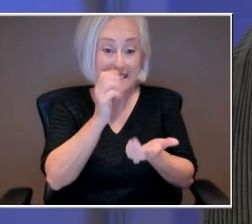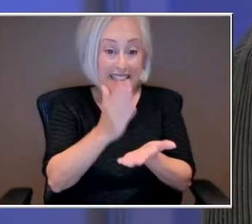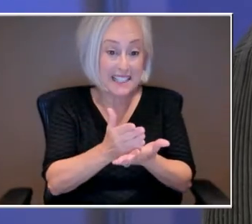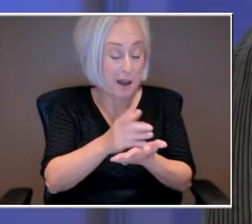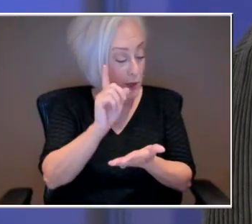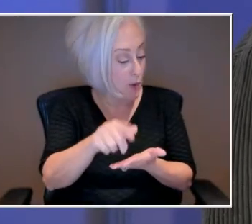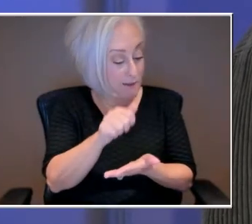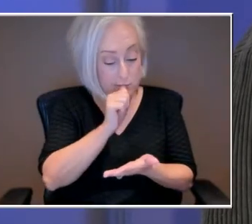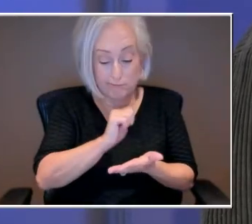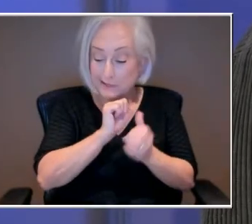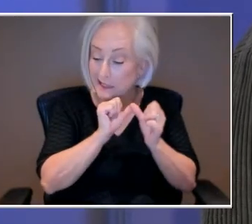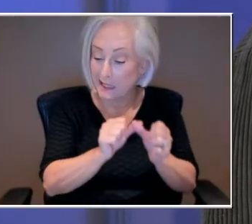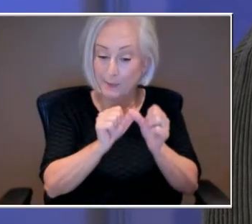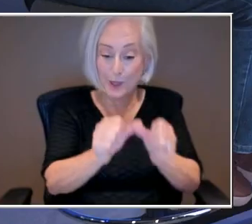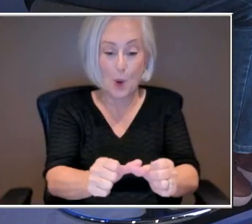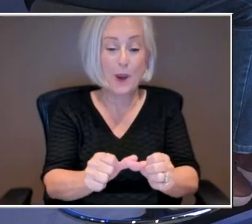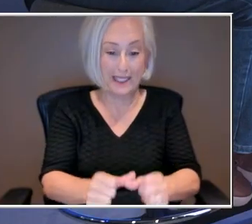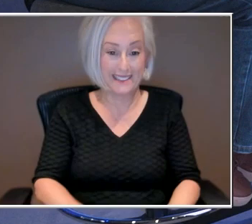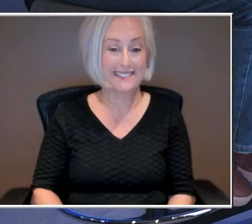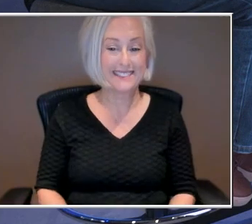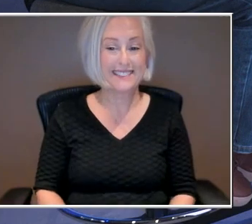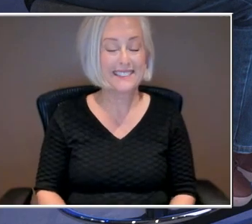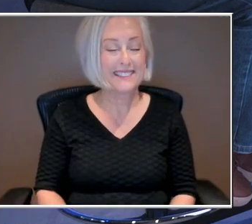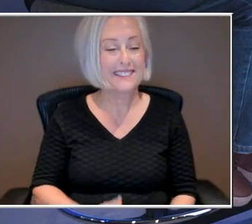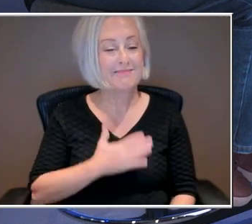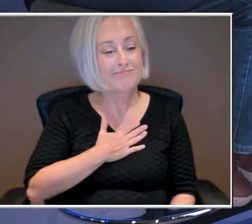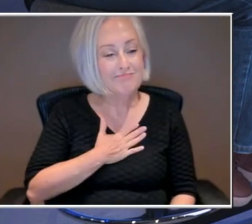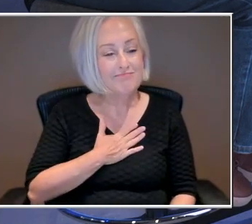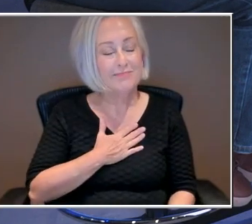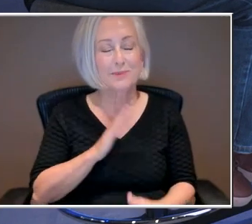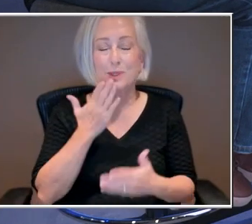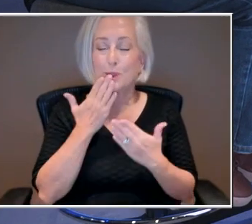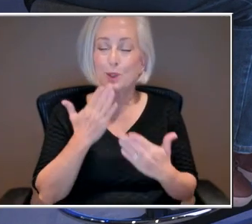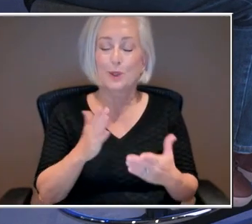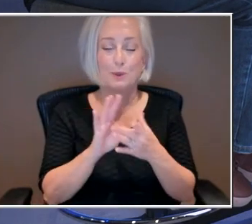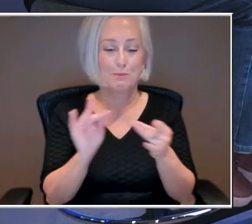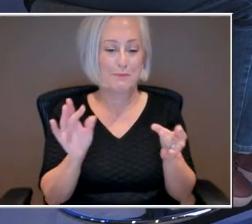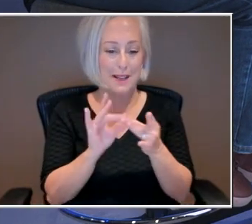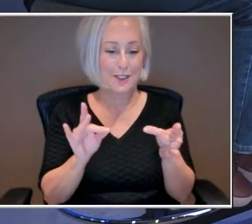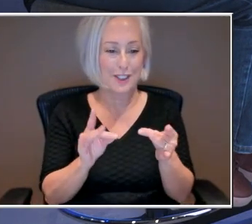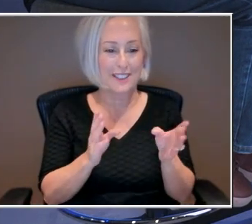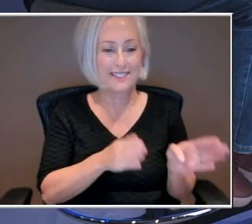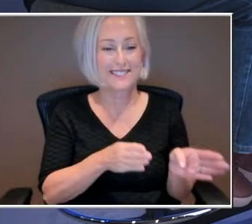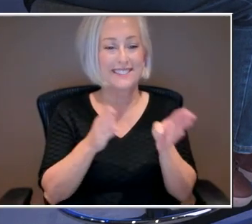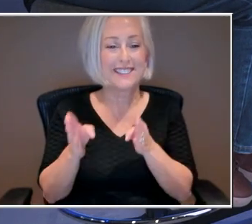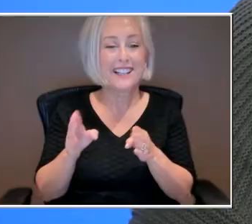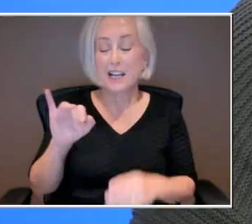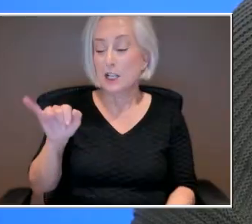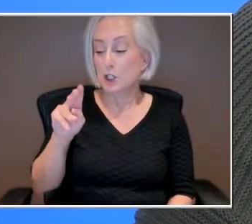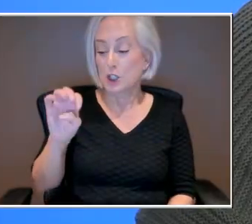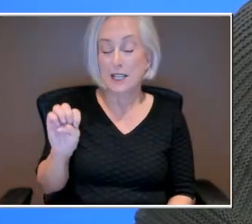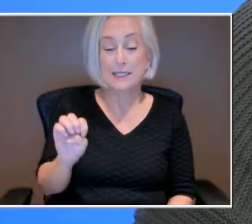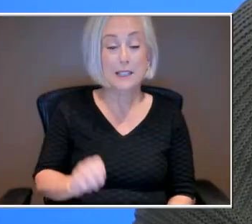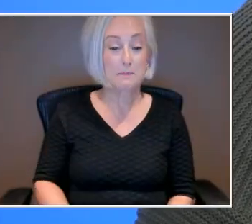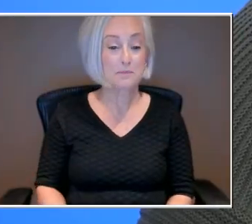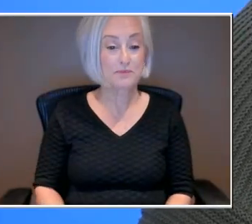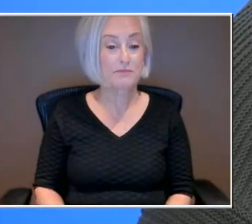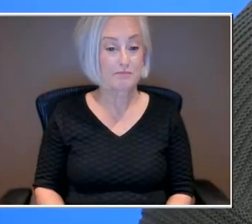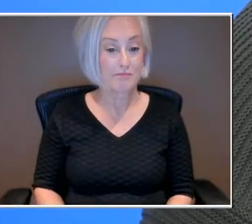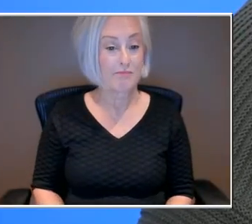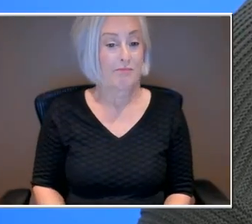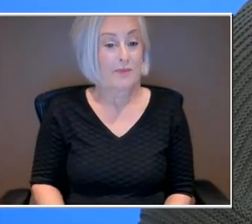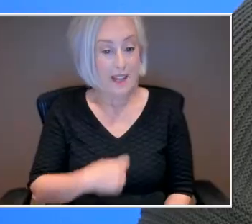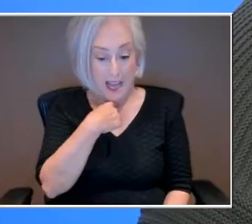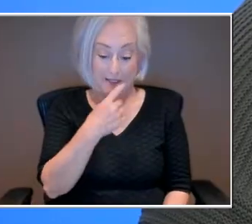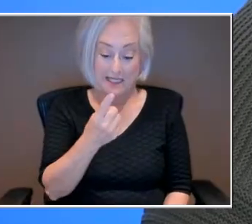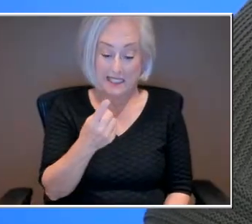So, Such a great Yep. great message. Yep. Josie? I've said many times in the last month,